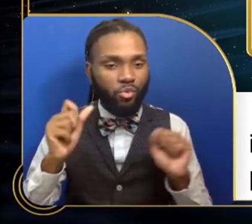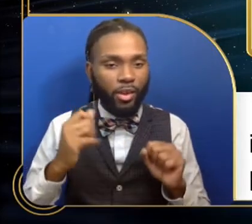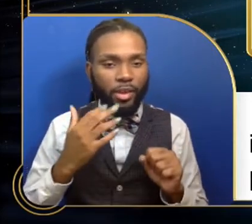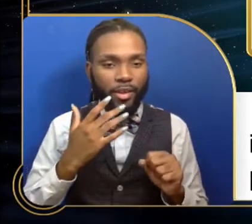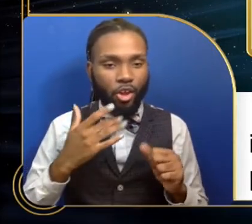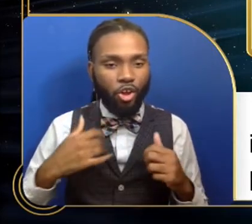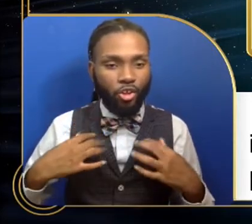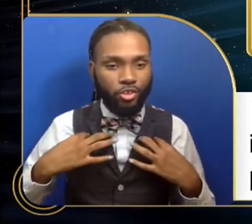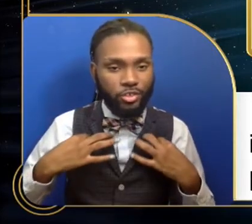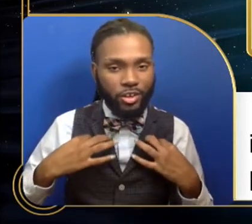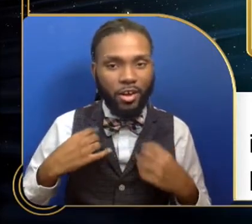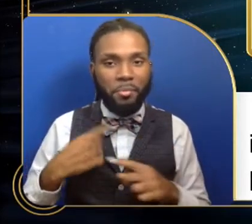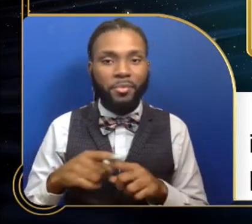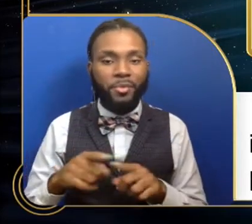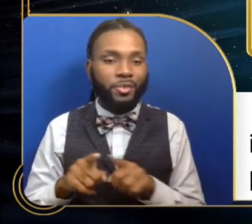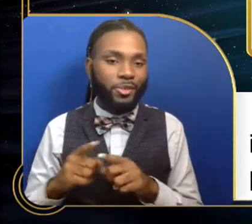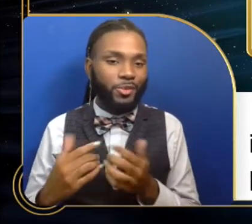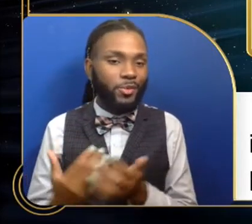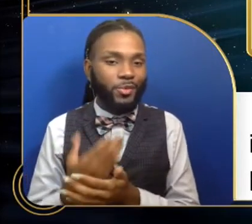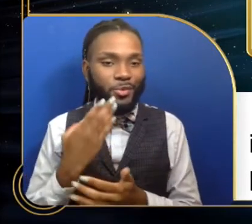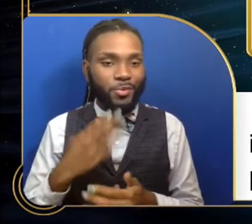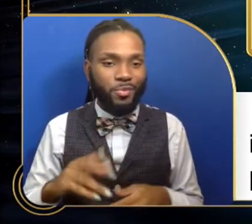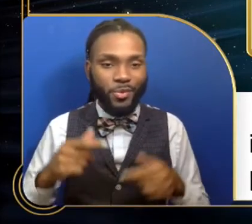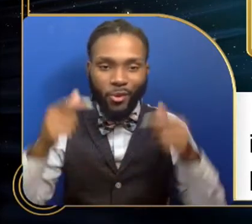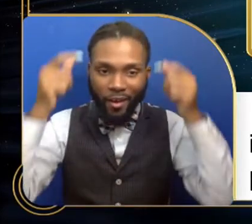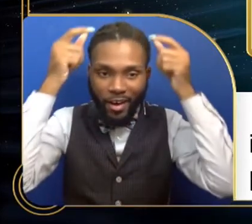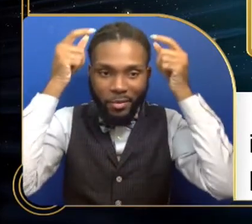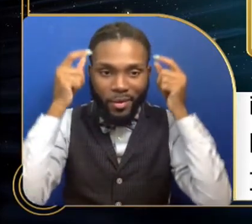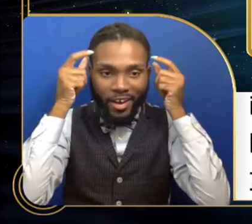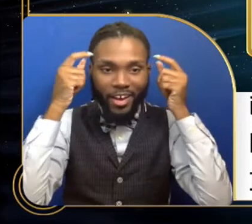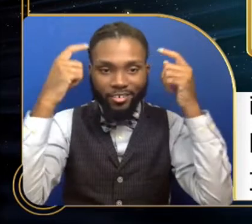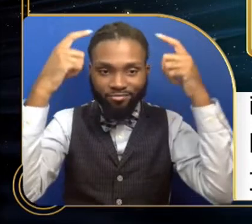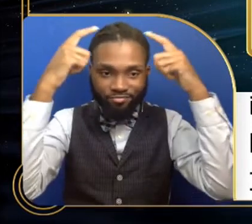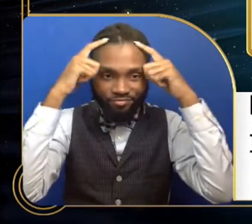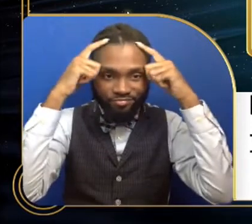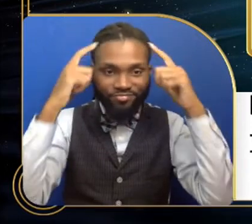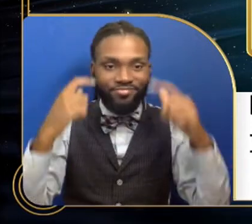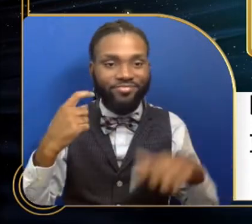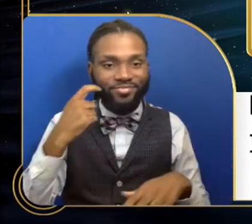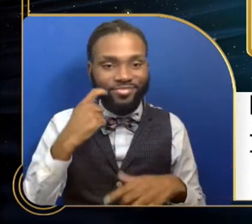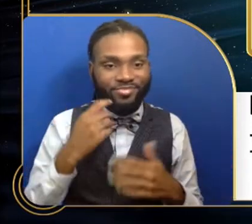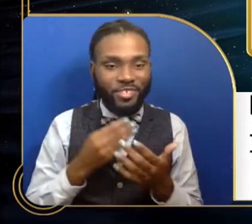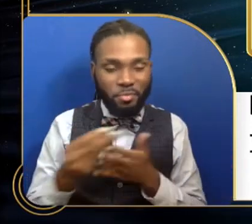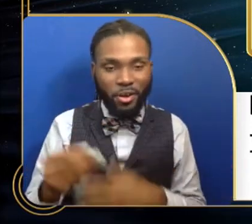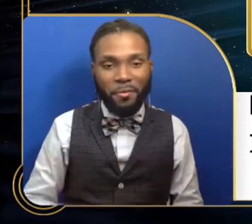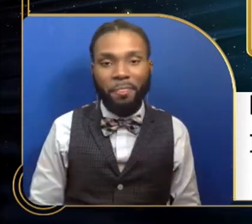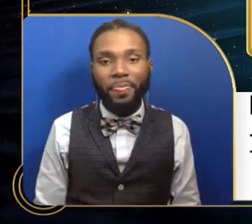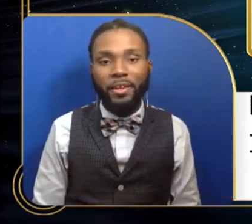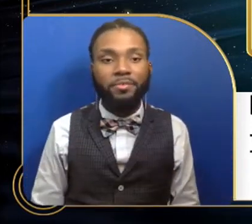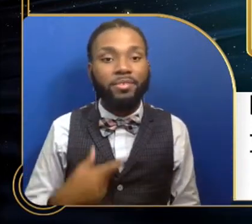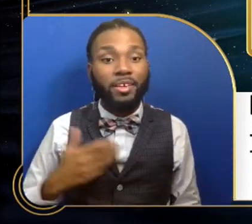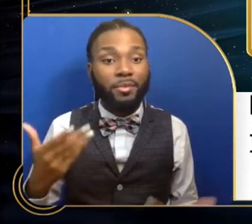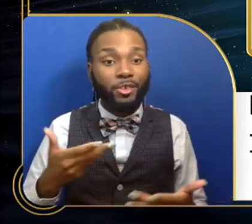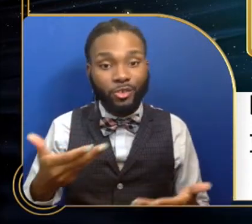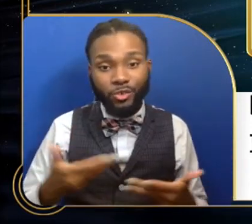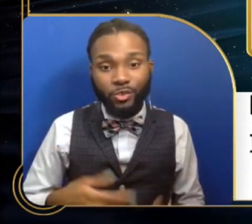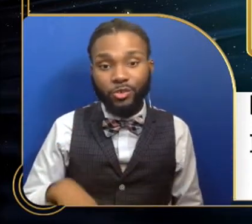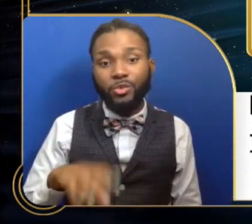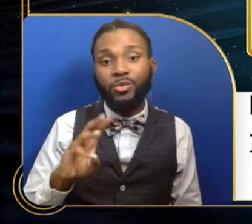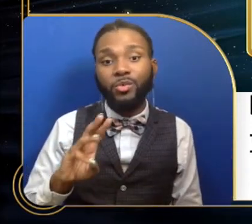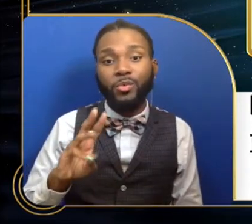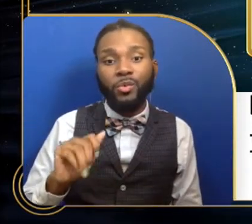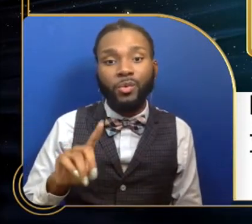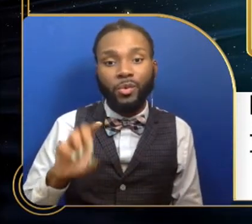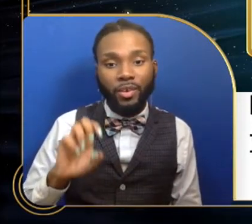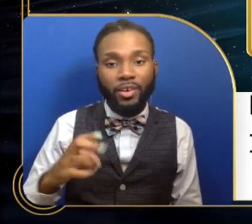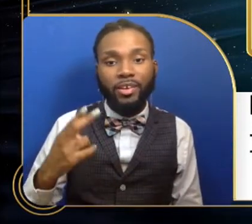new blue headband that I just bought. I'm here to introduce Wade Henderson. And wow, it is